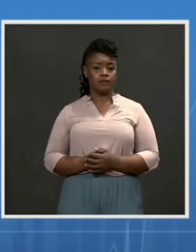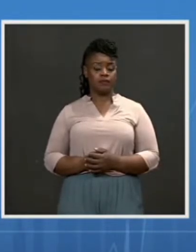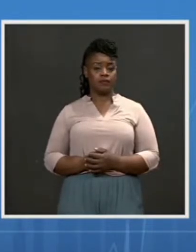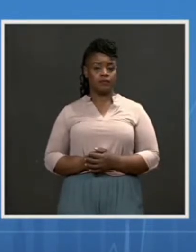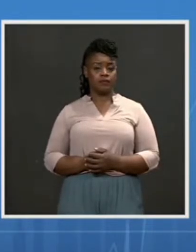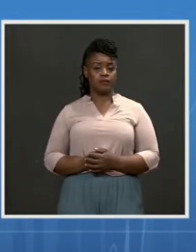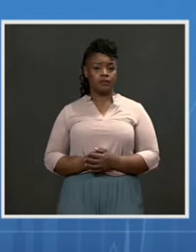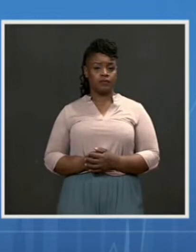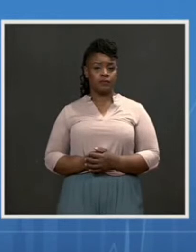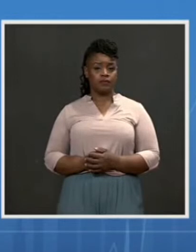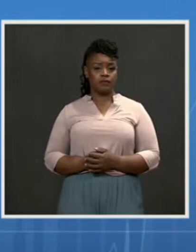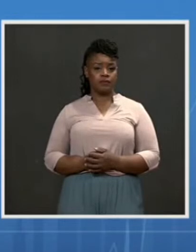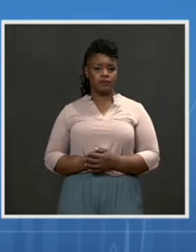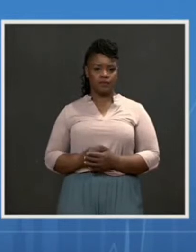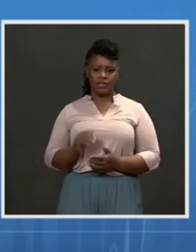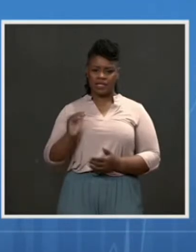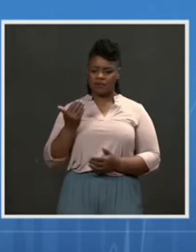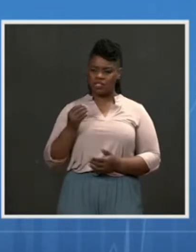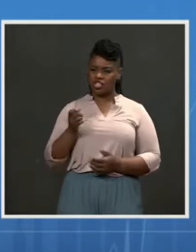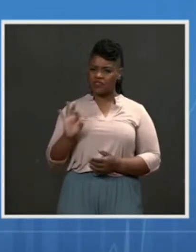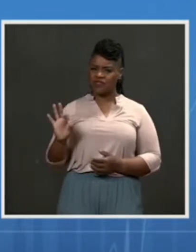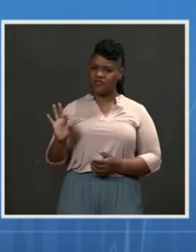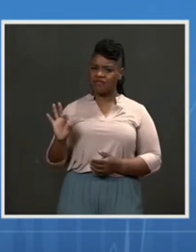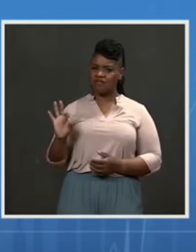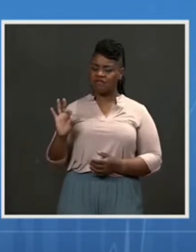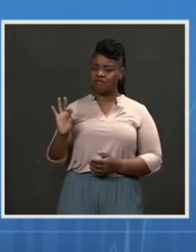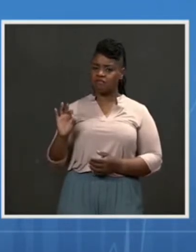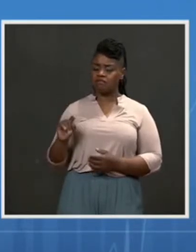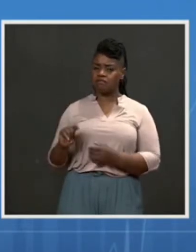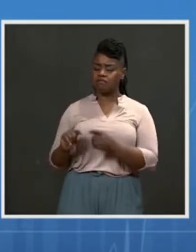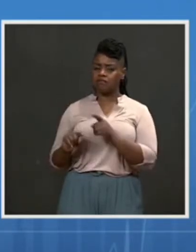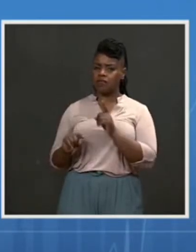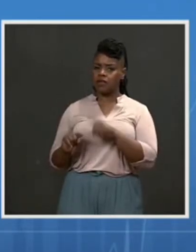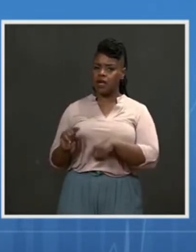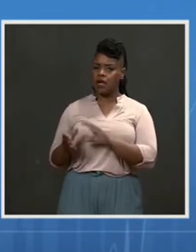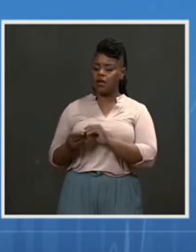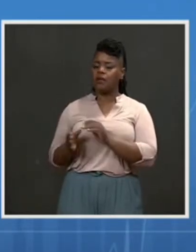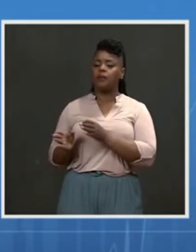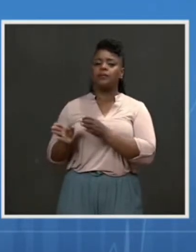All right, Jeff, we'll come back to you. We'll go to